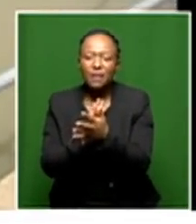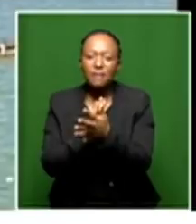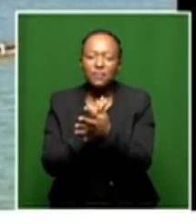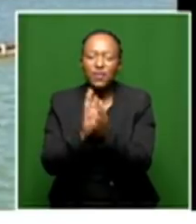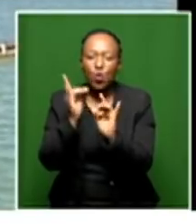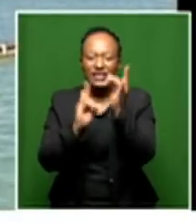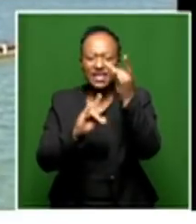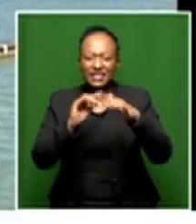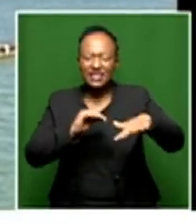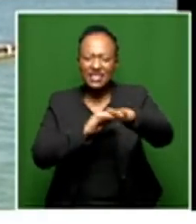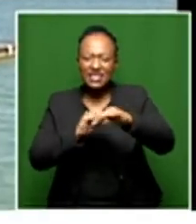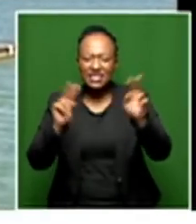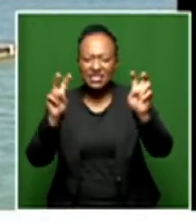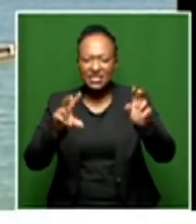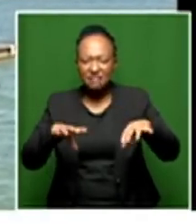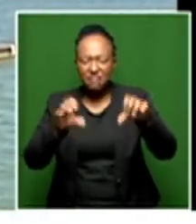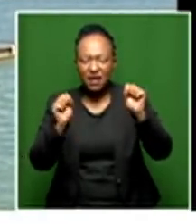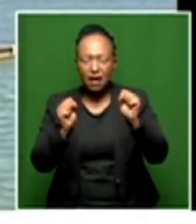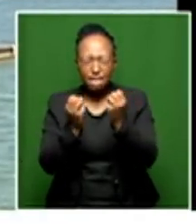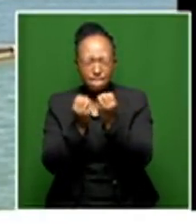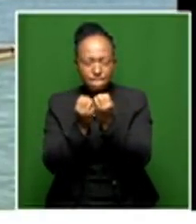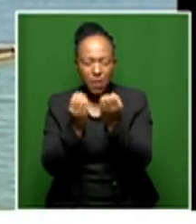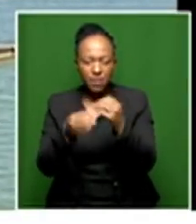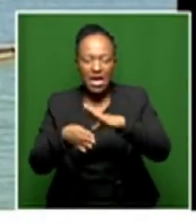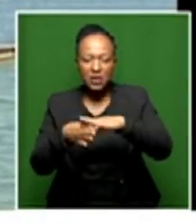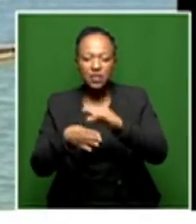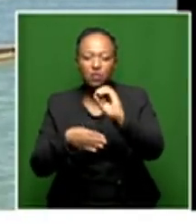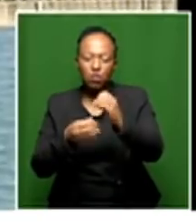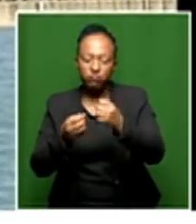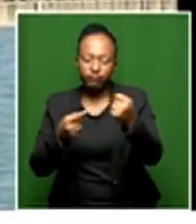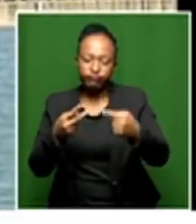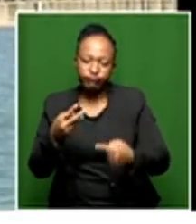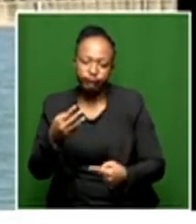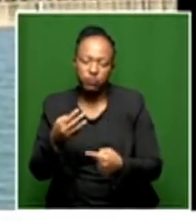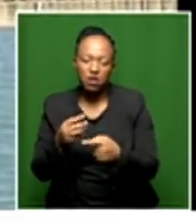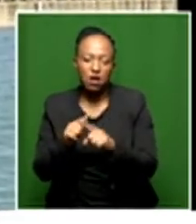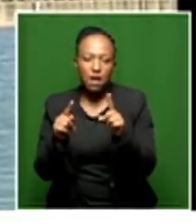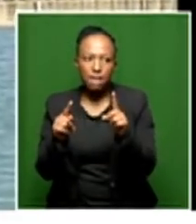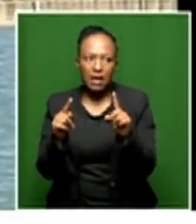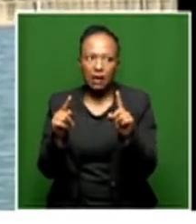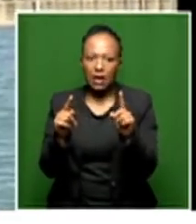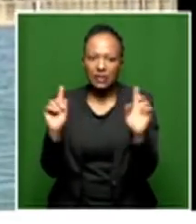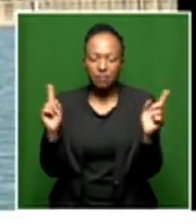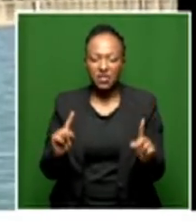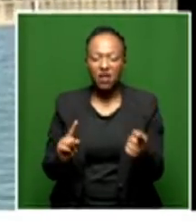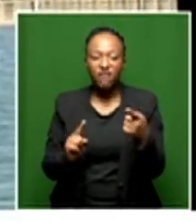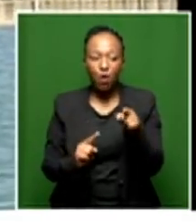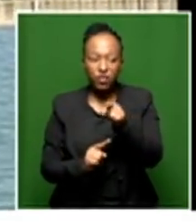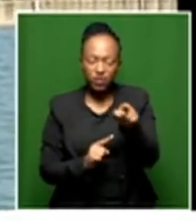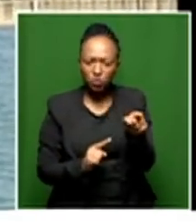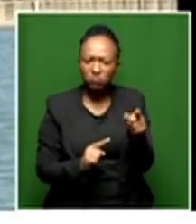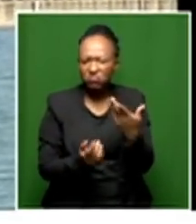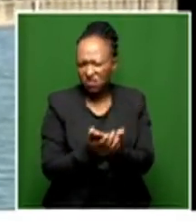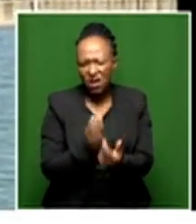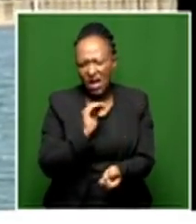cities that are failing. So there is a multitude of those, and this is not unique to these ones. They